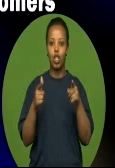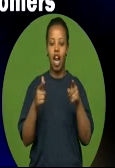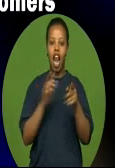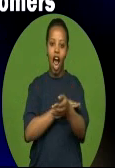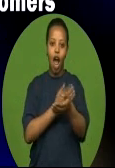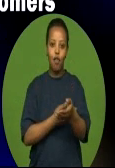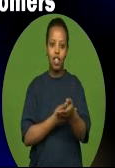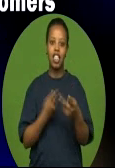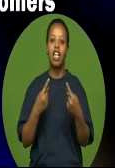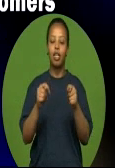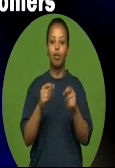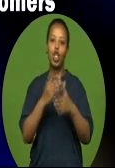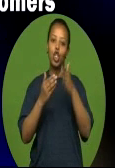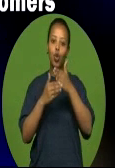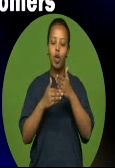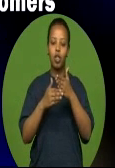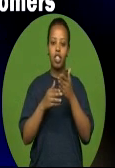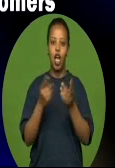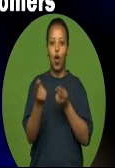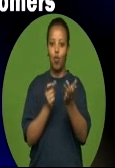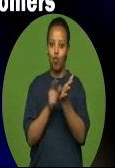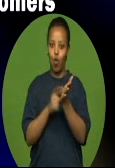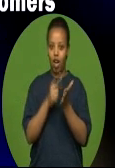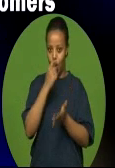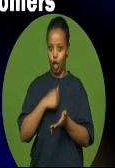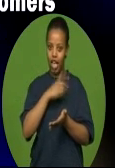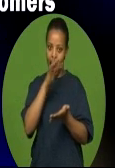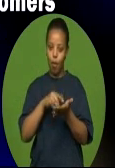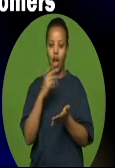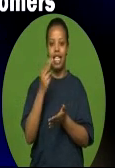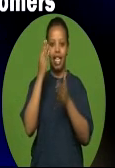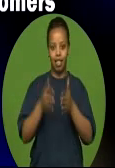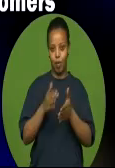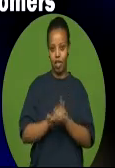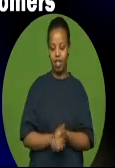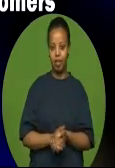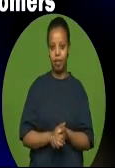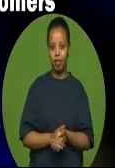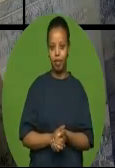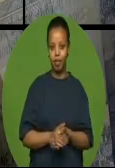promotional efforts attempt to build brand loyalty among customers.